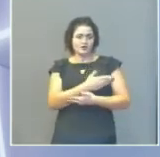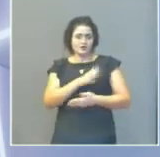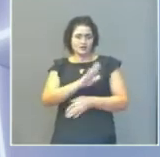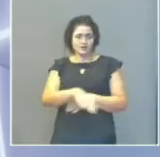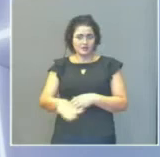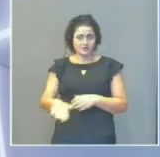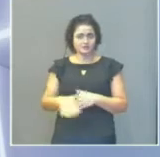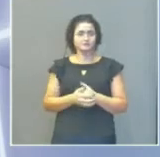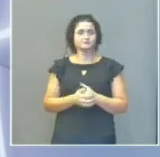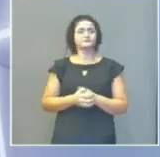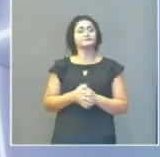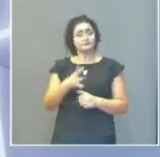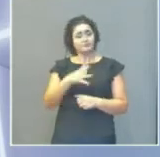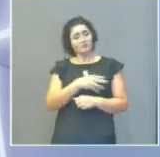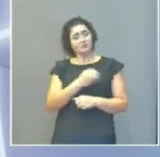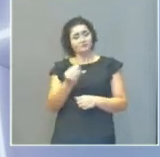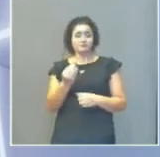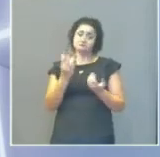might imagine, was